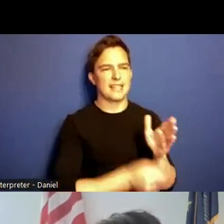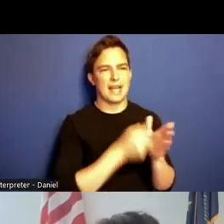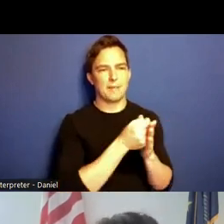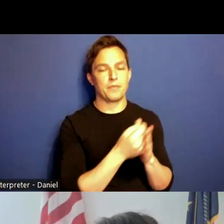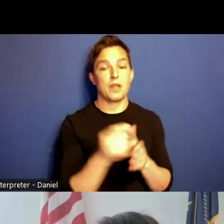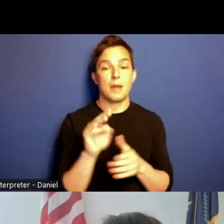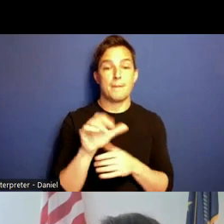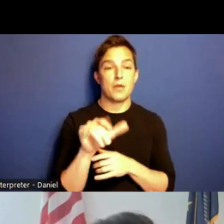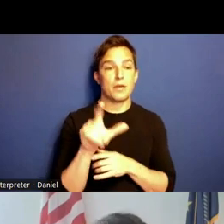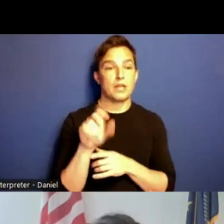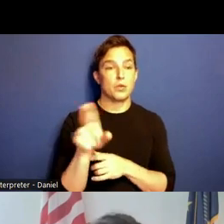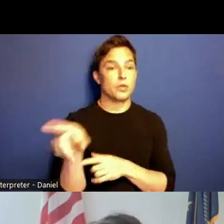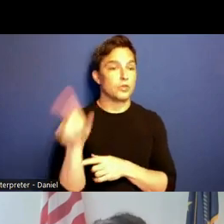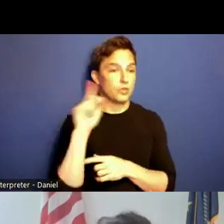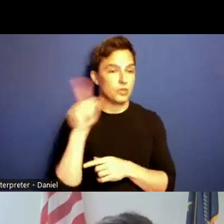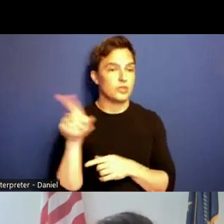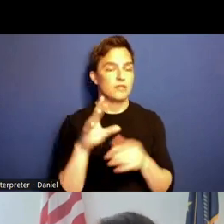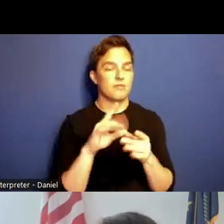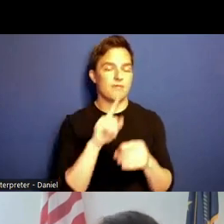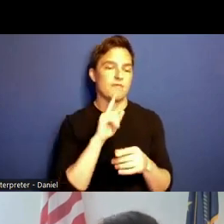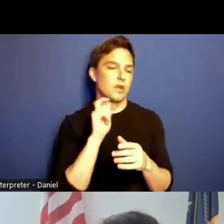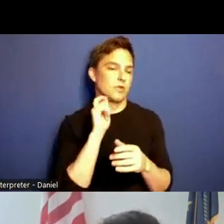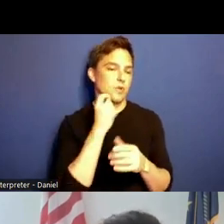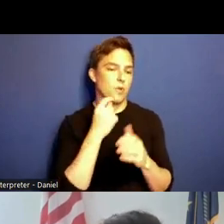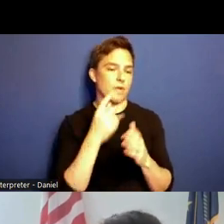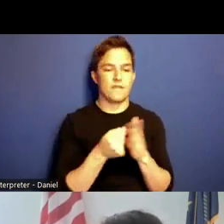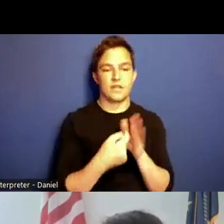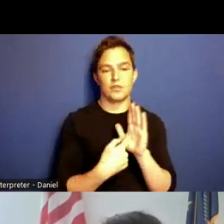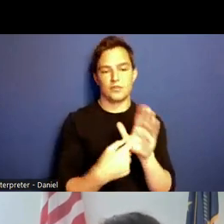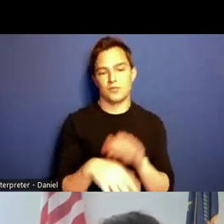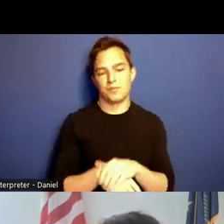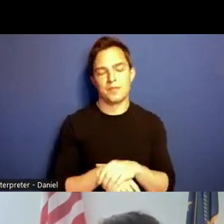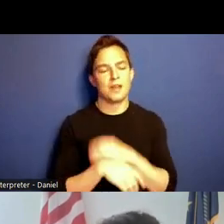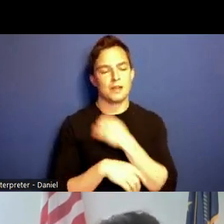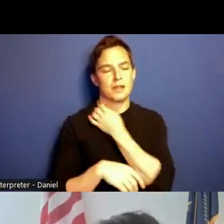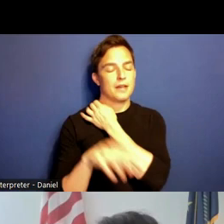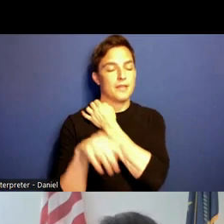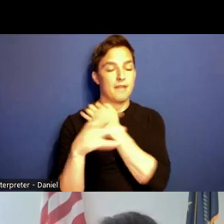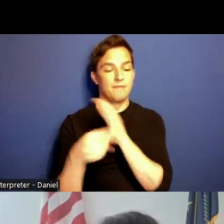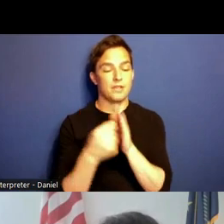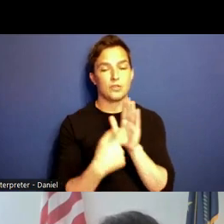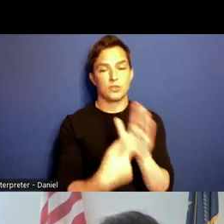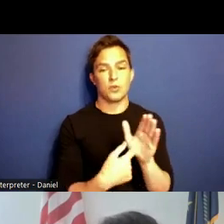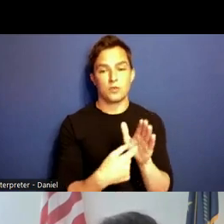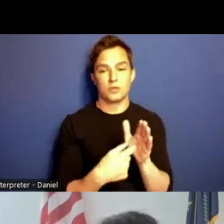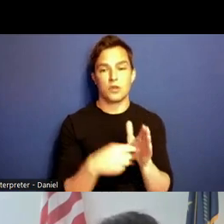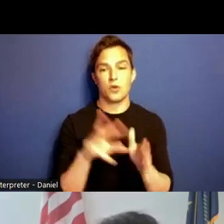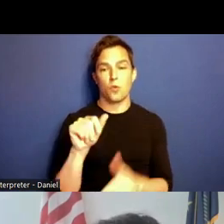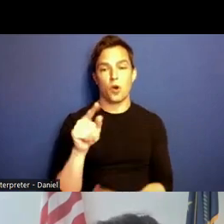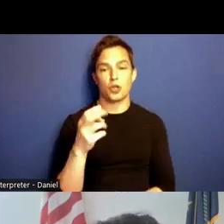Mary Lou, who presented very cool video, which encompassed the watershed moment